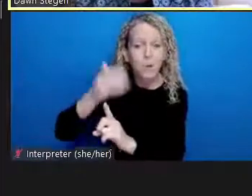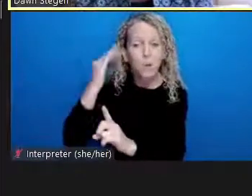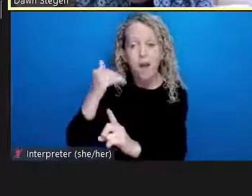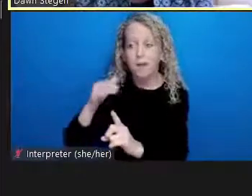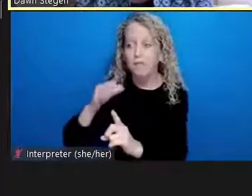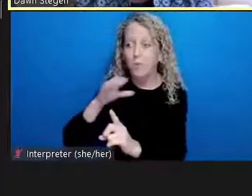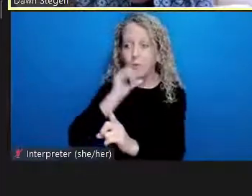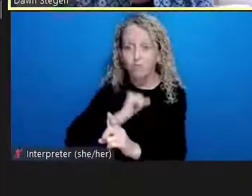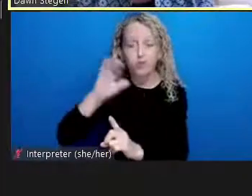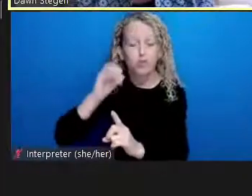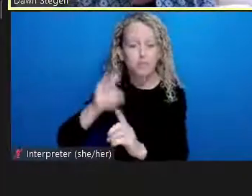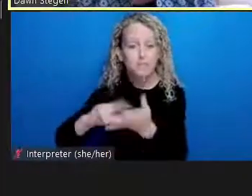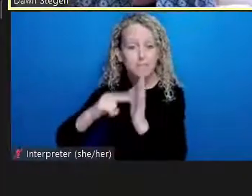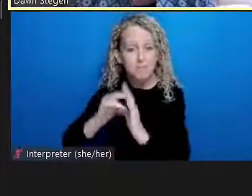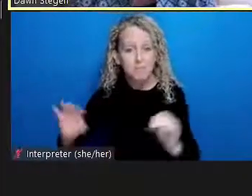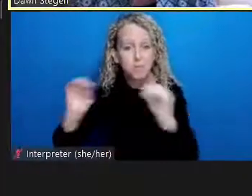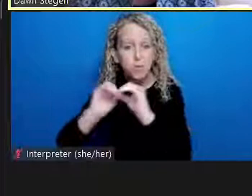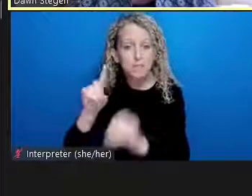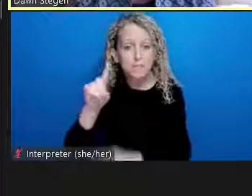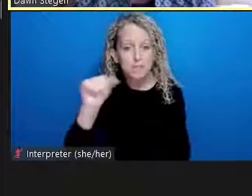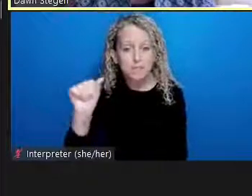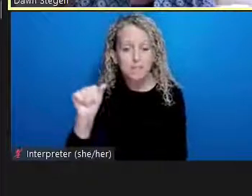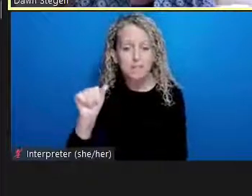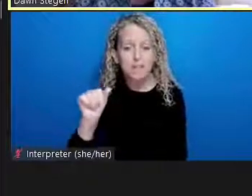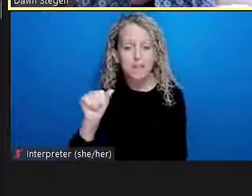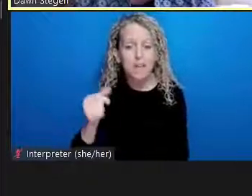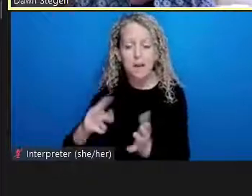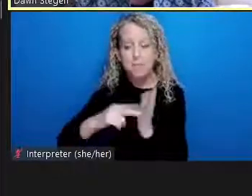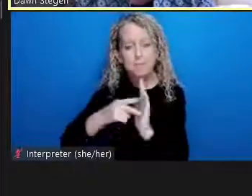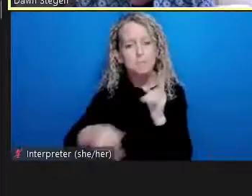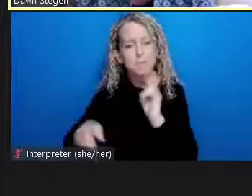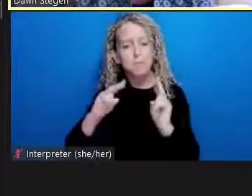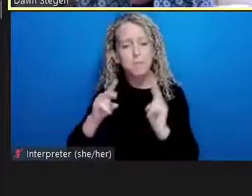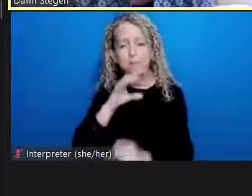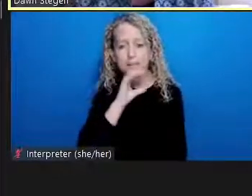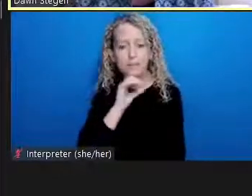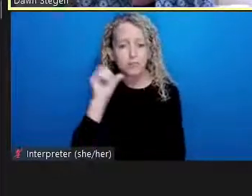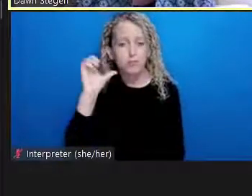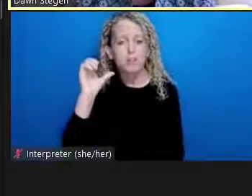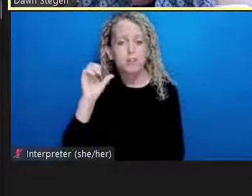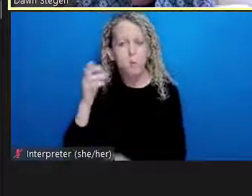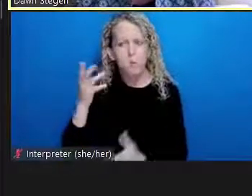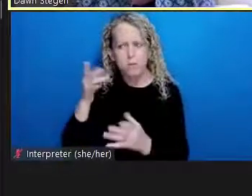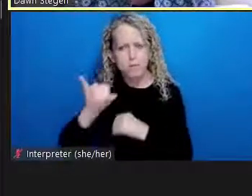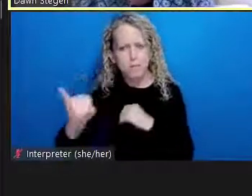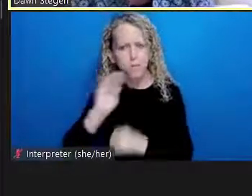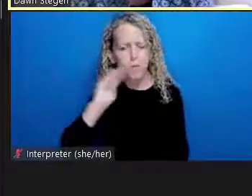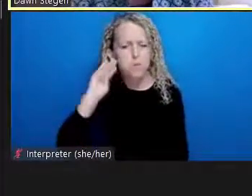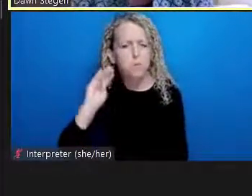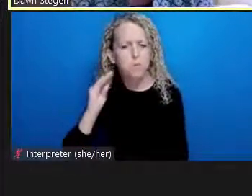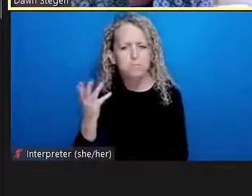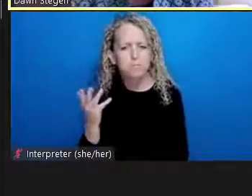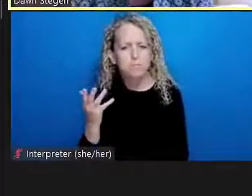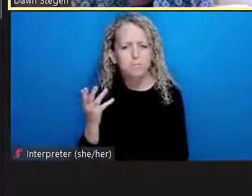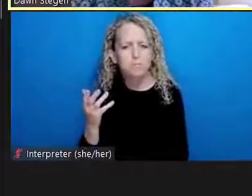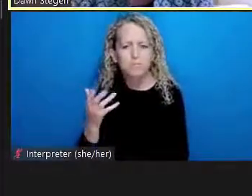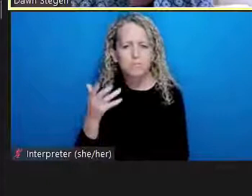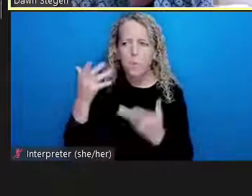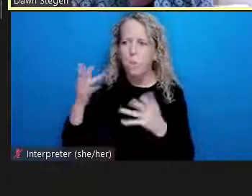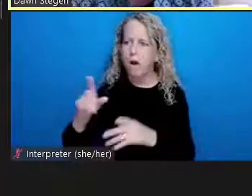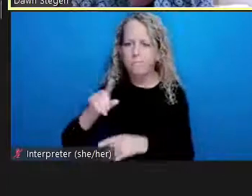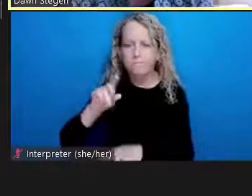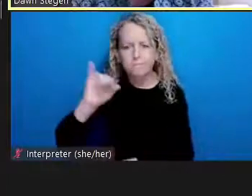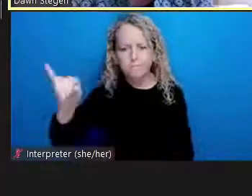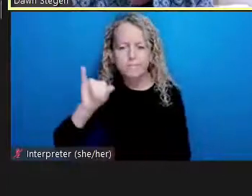as well, the need and the interest to age in place, at home, in community, close to businesses will only increase in the